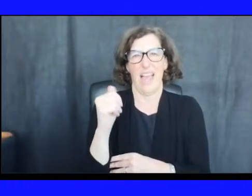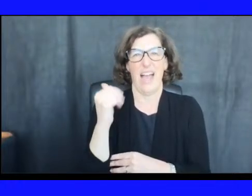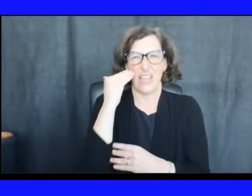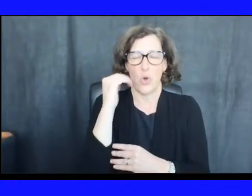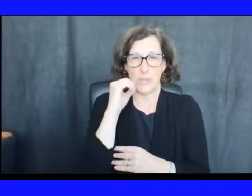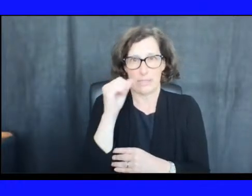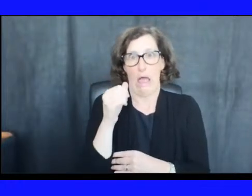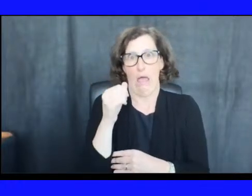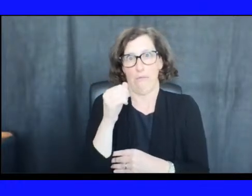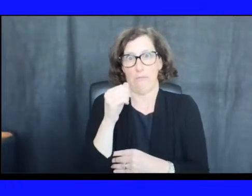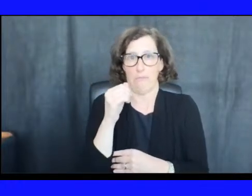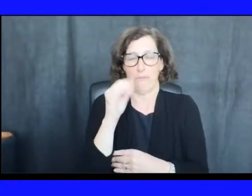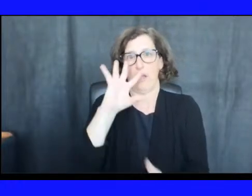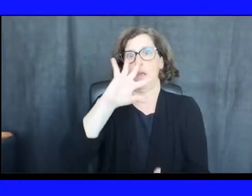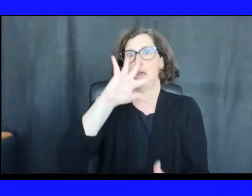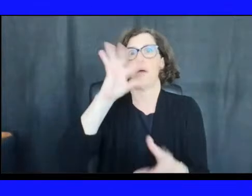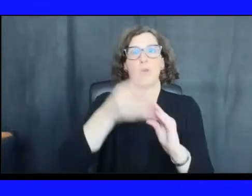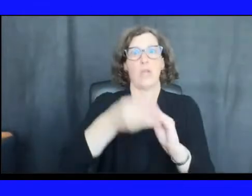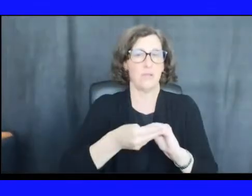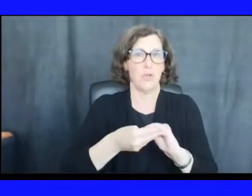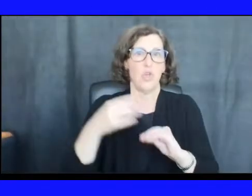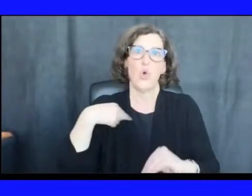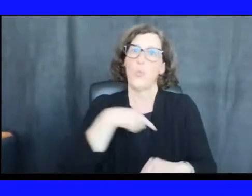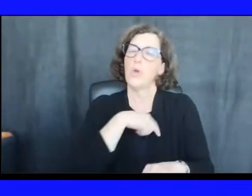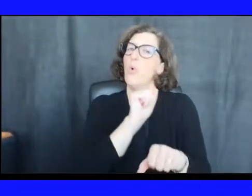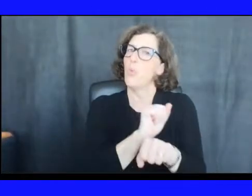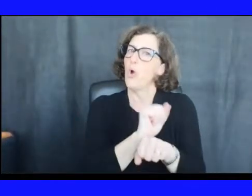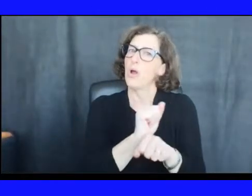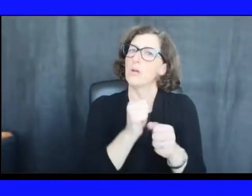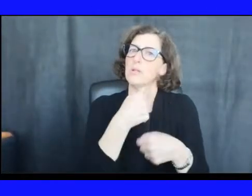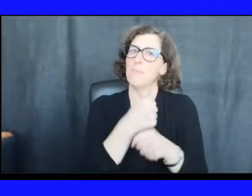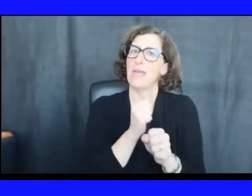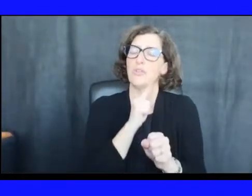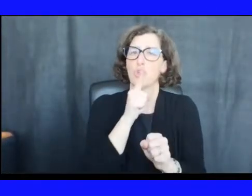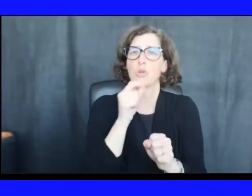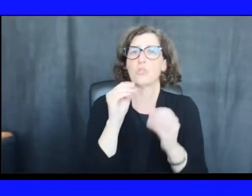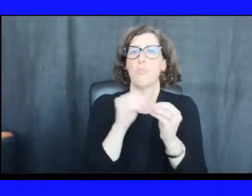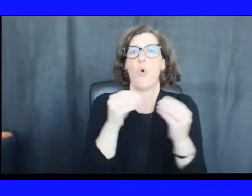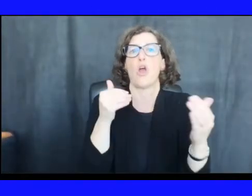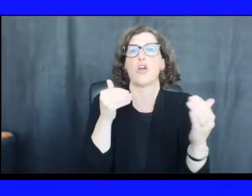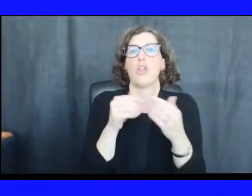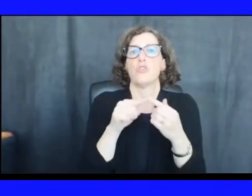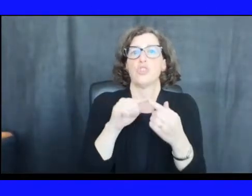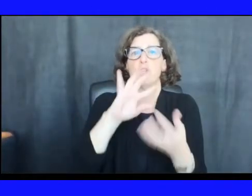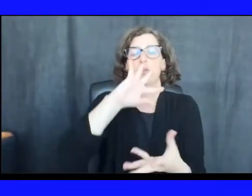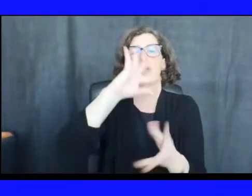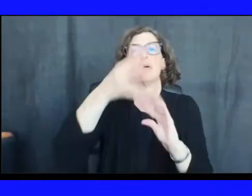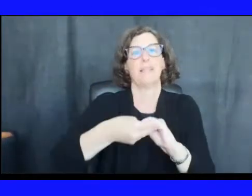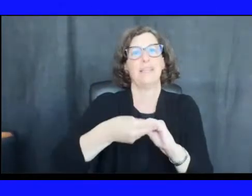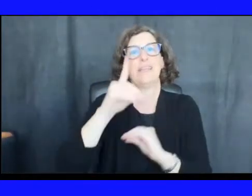Sally. I don't know if it's appropriate at this point. I had 2 questions about